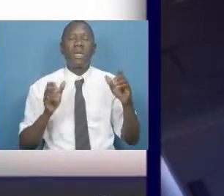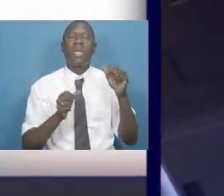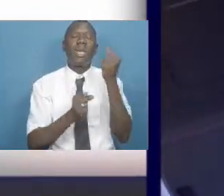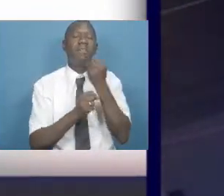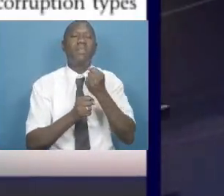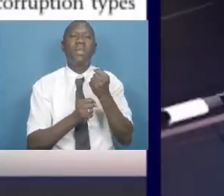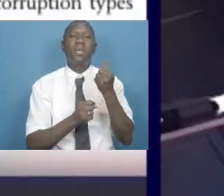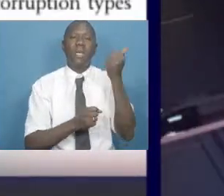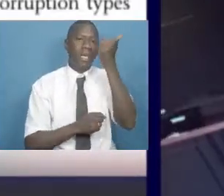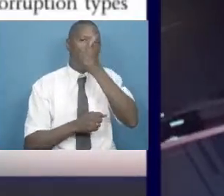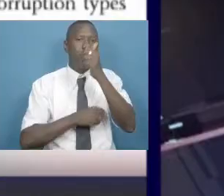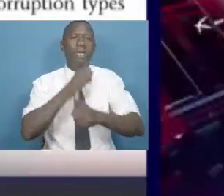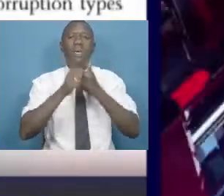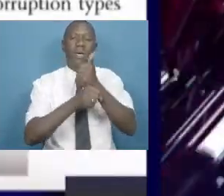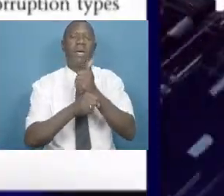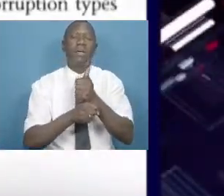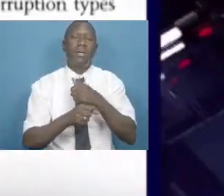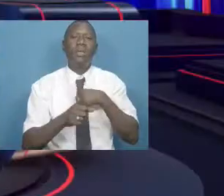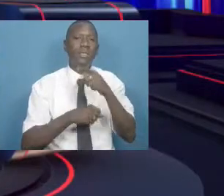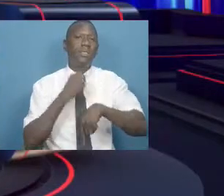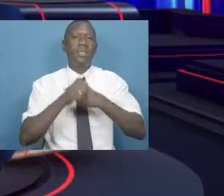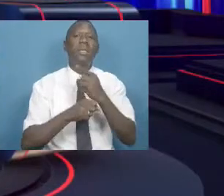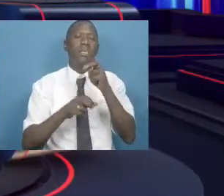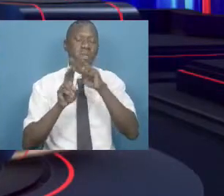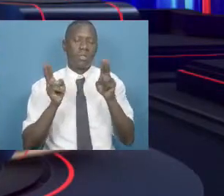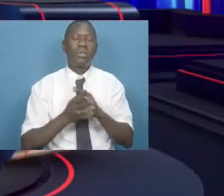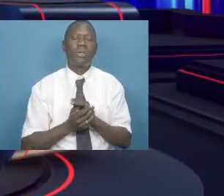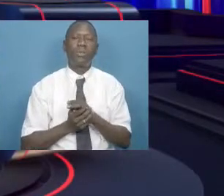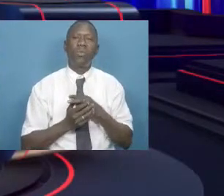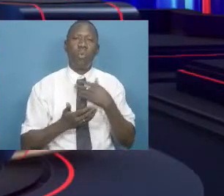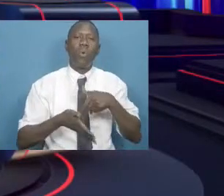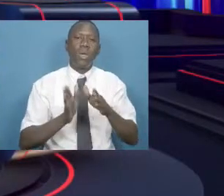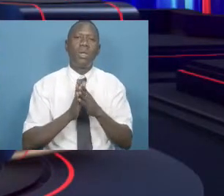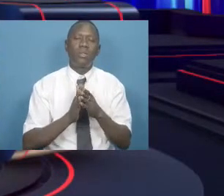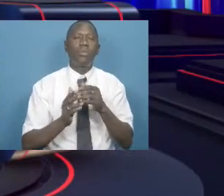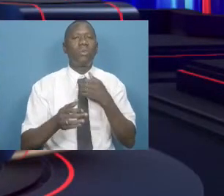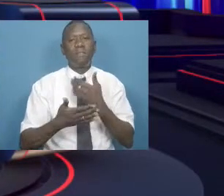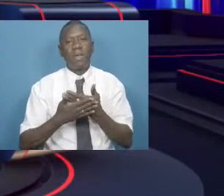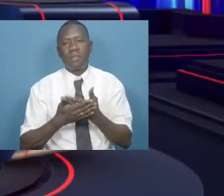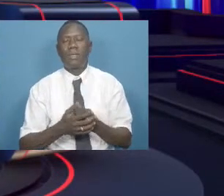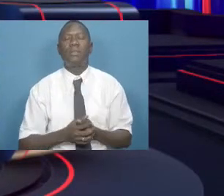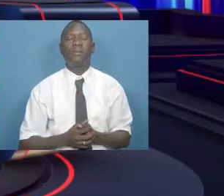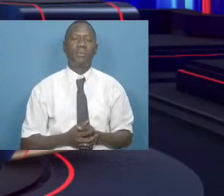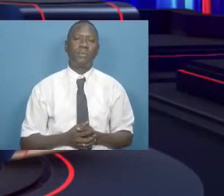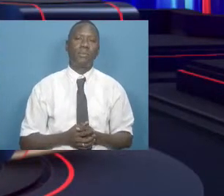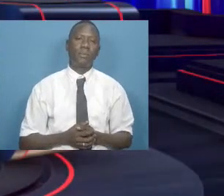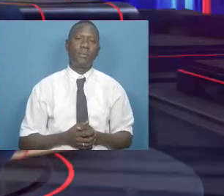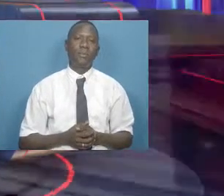and the ways to curb it. Those were the main news headlines. Now the news in detail.